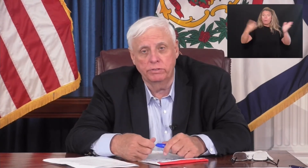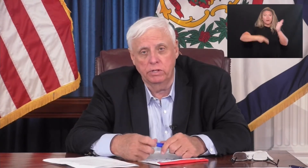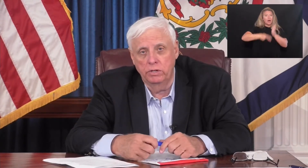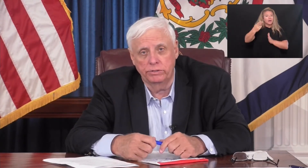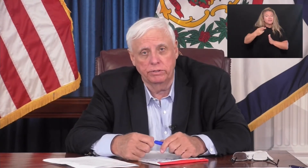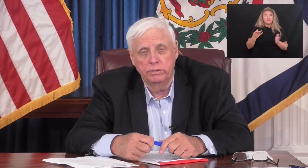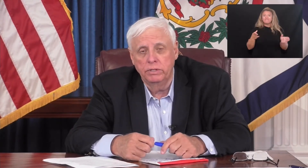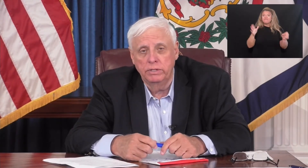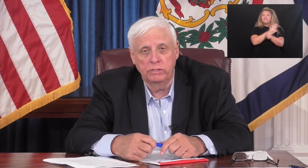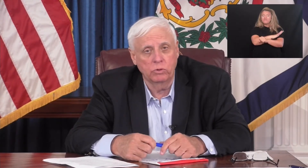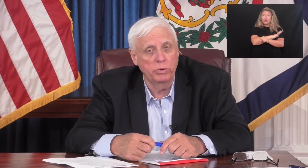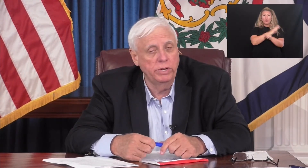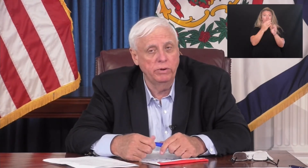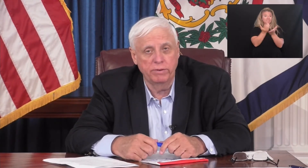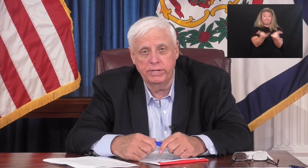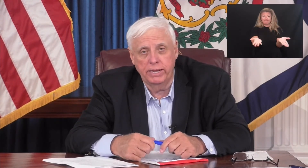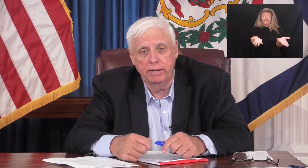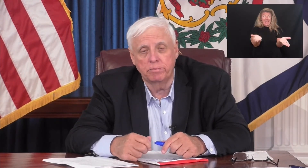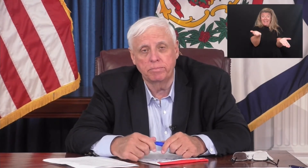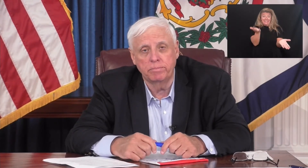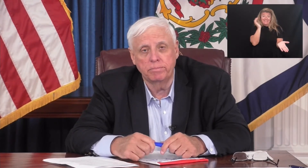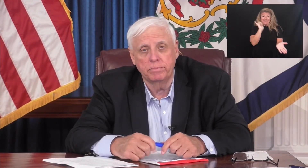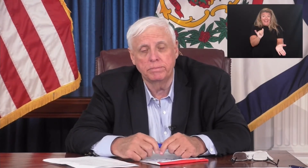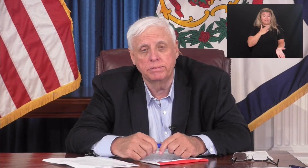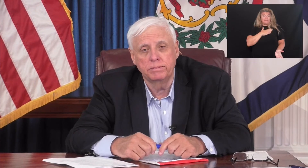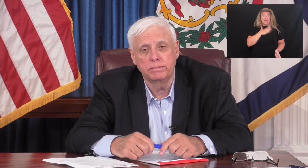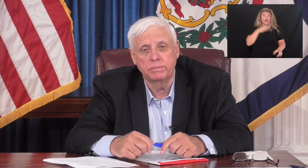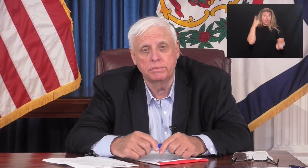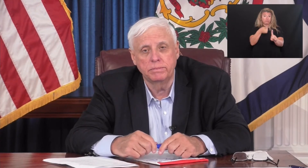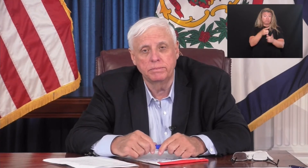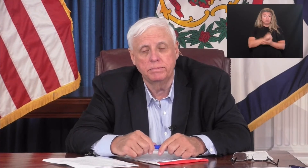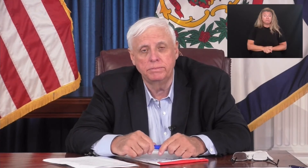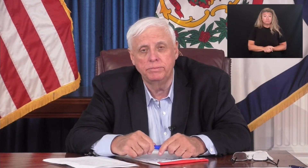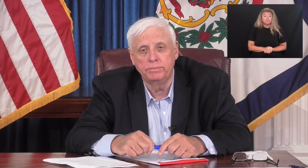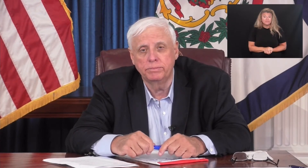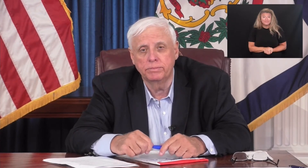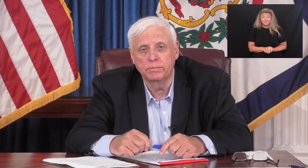Full disclosure. That's what we do every time.